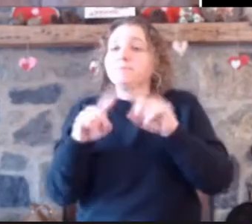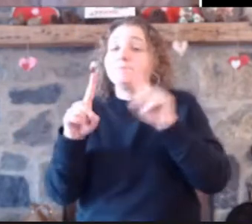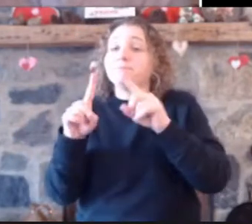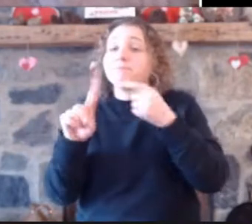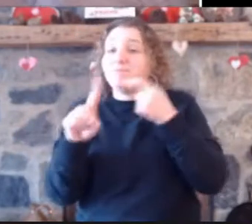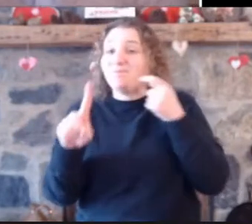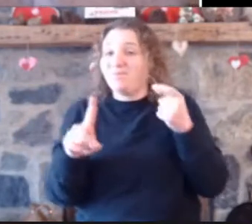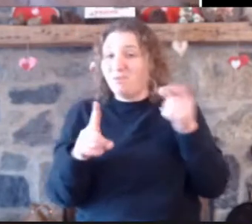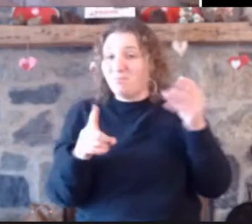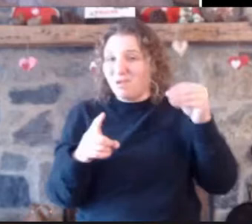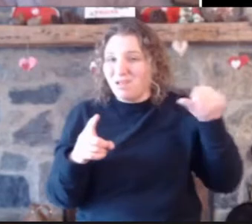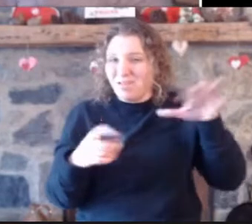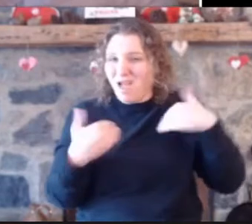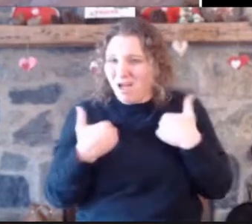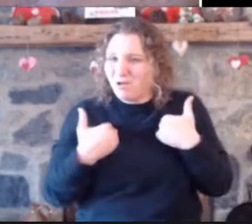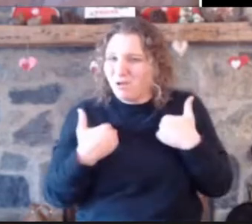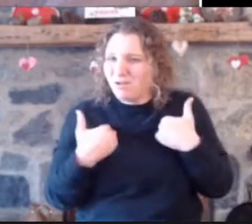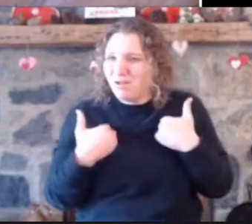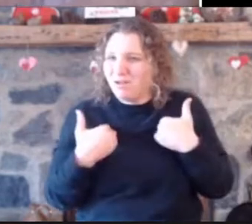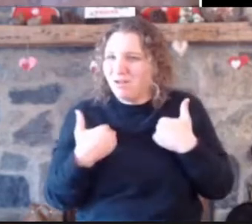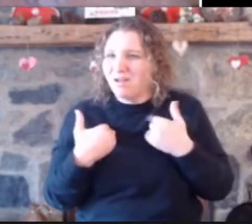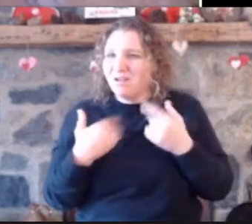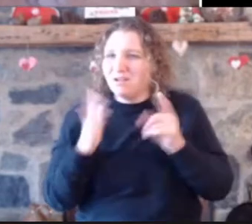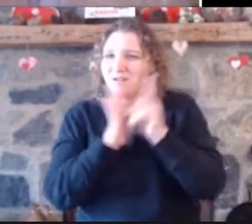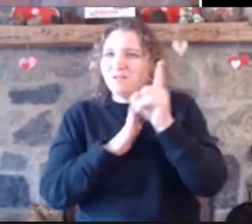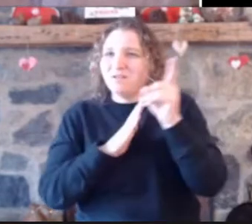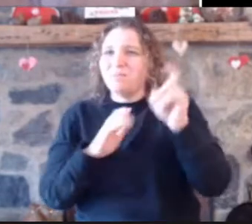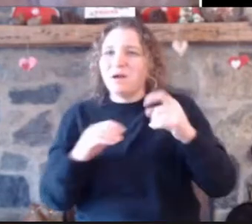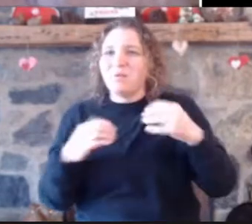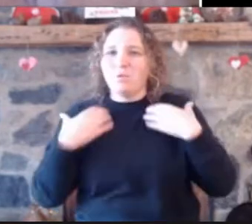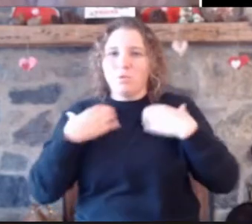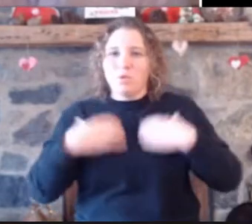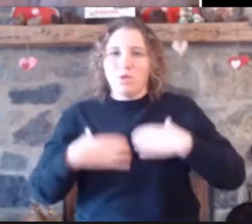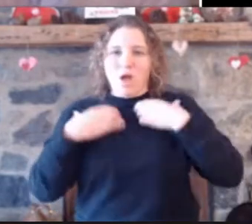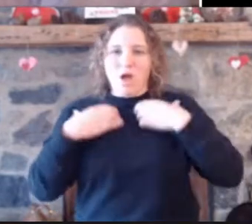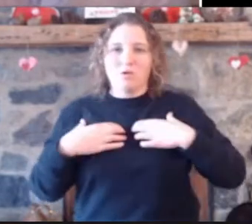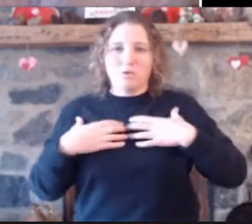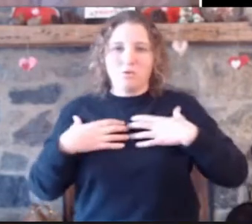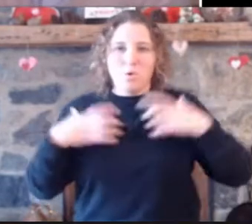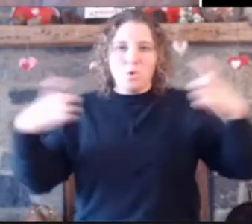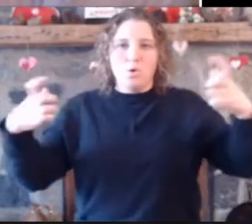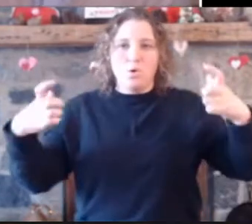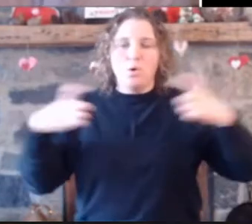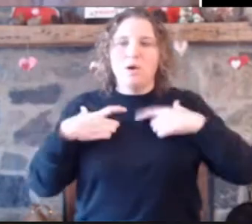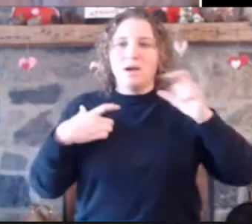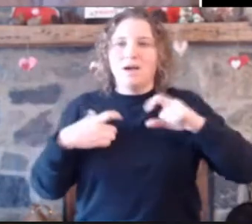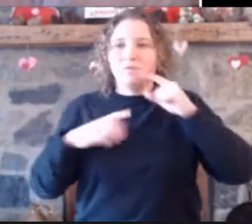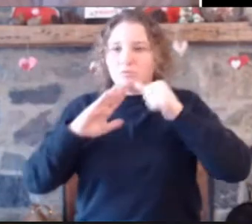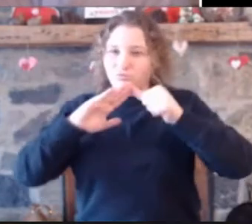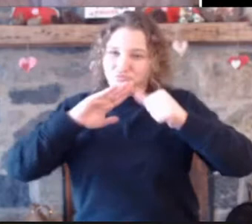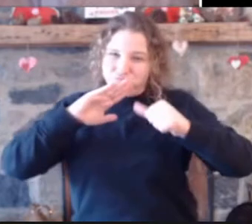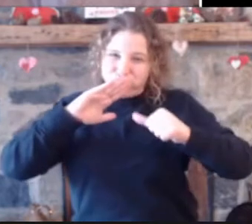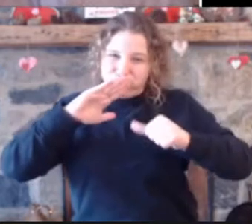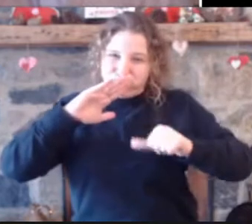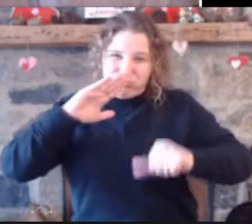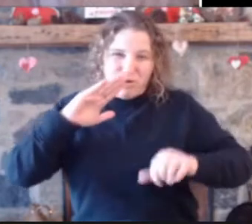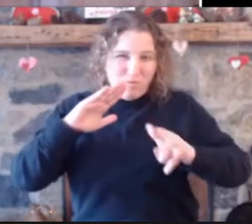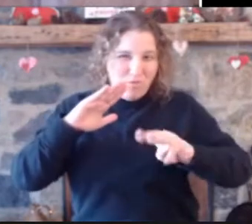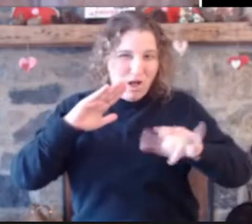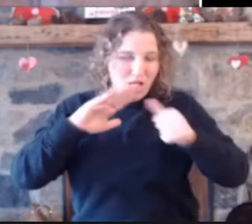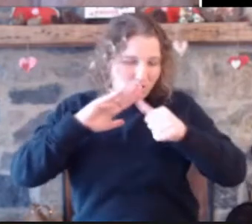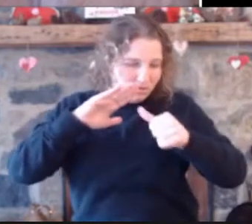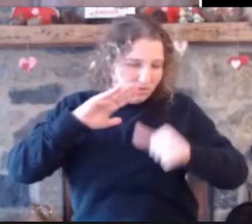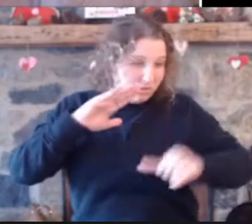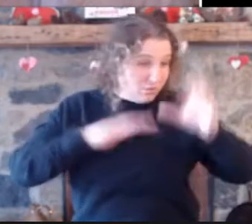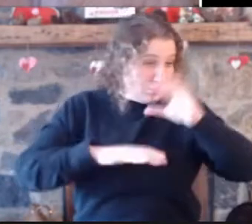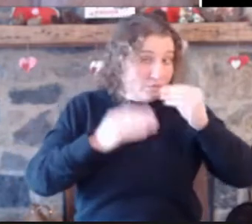land animal. Here are some things they need to develop. They have to have a huge lung capacity because sperm whales are down a mile and change looking for food. They